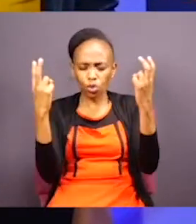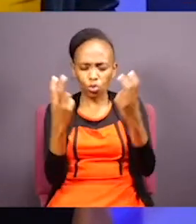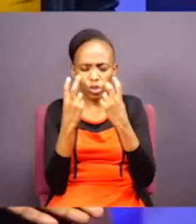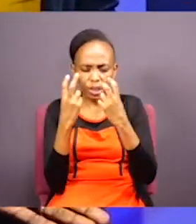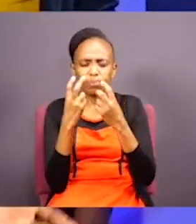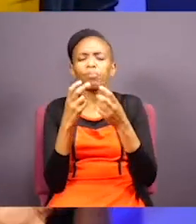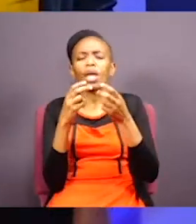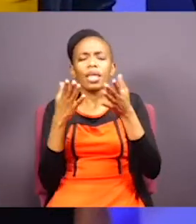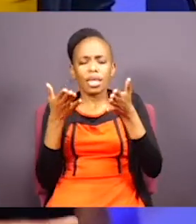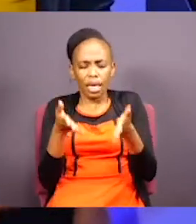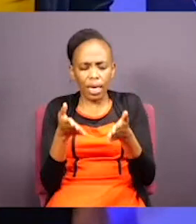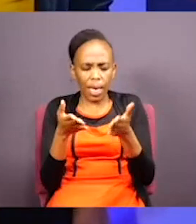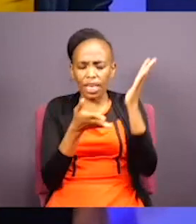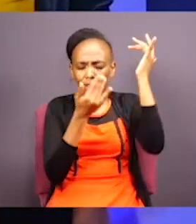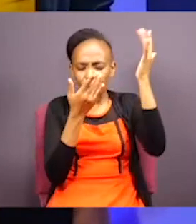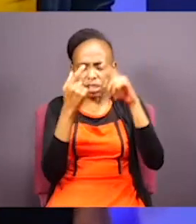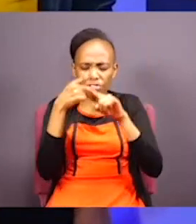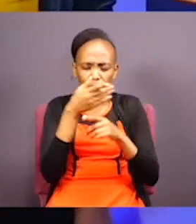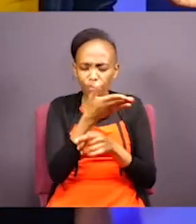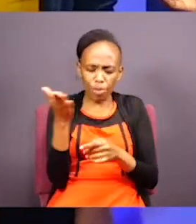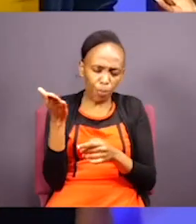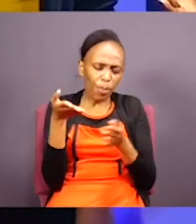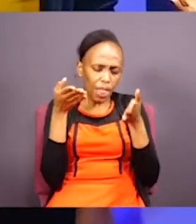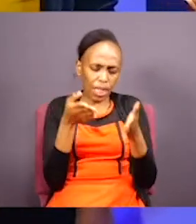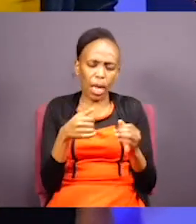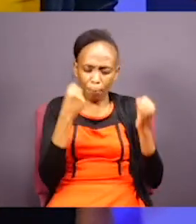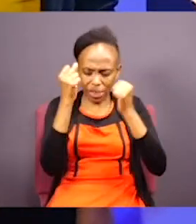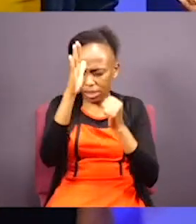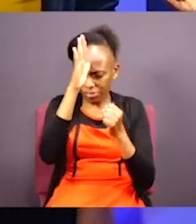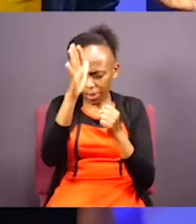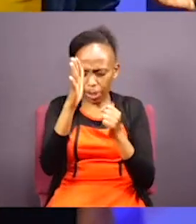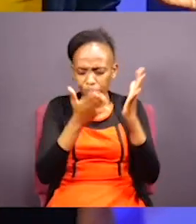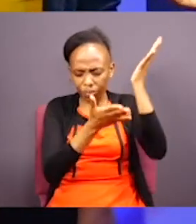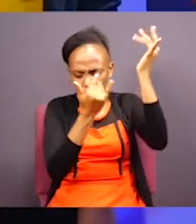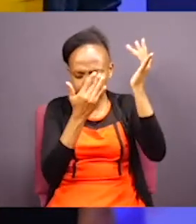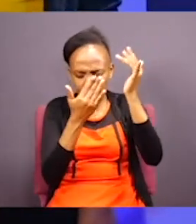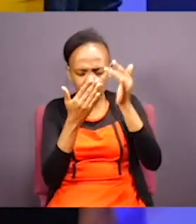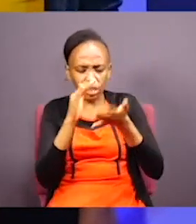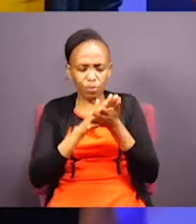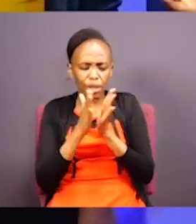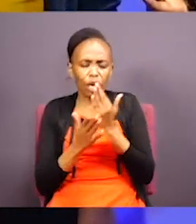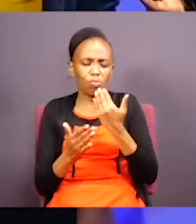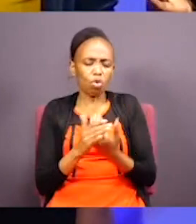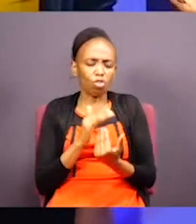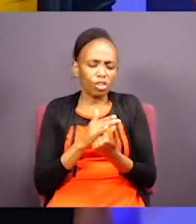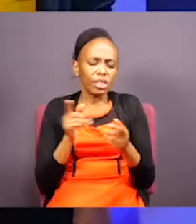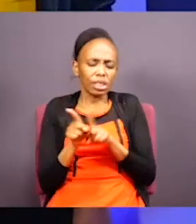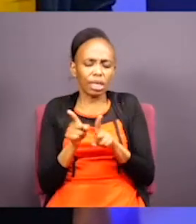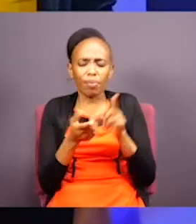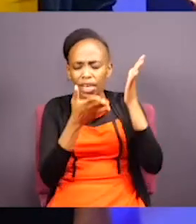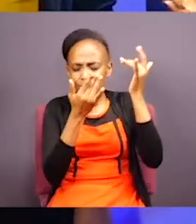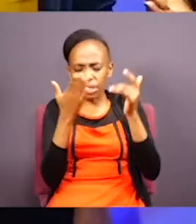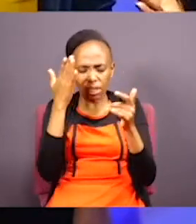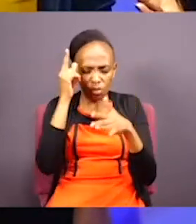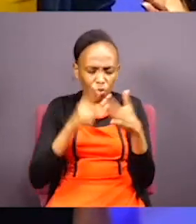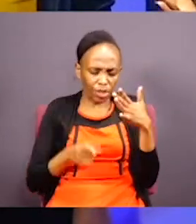Father, they are here expecting from you. They are here, mighty Father, expecting to be consoled. They are here, mighty Father, because they know